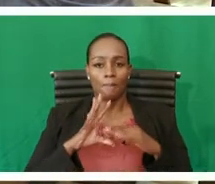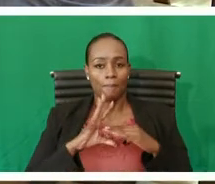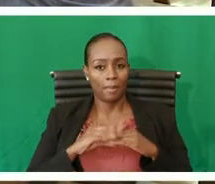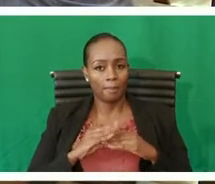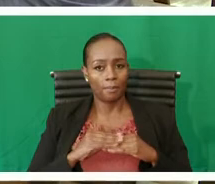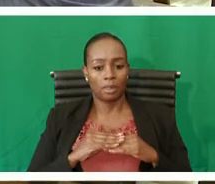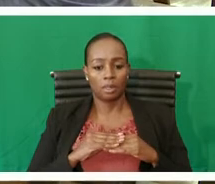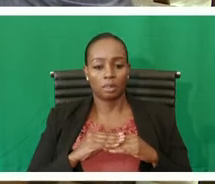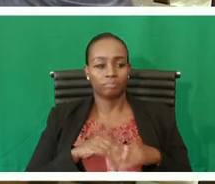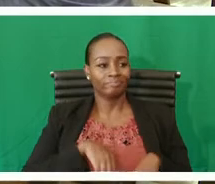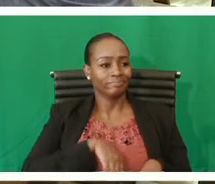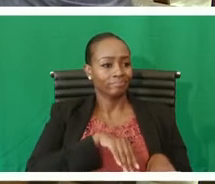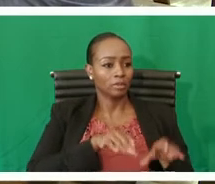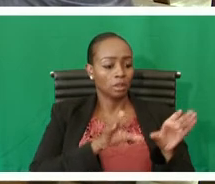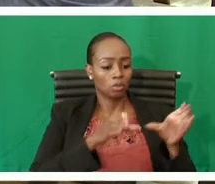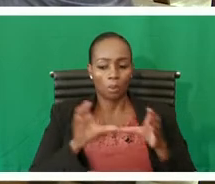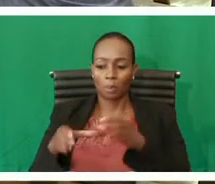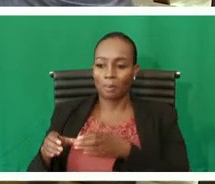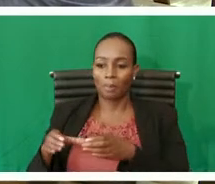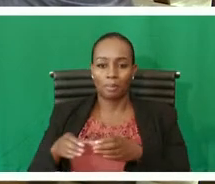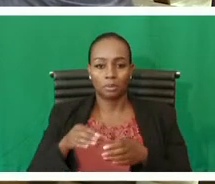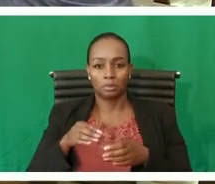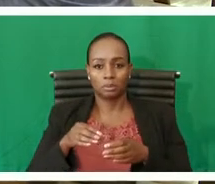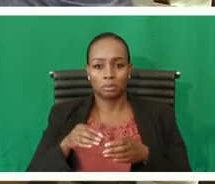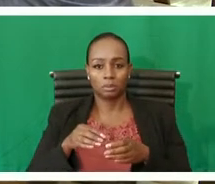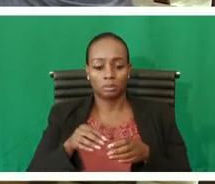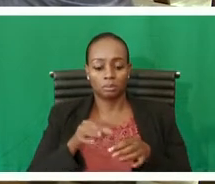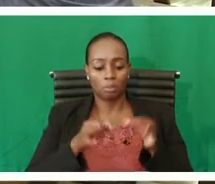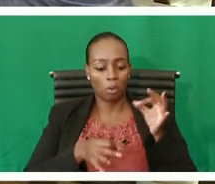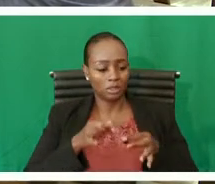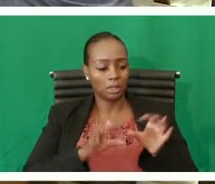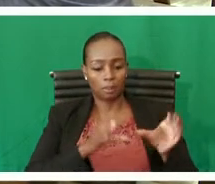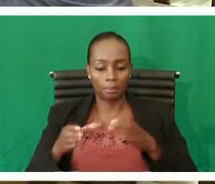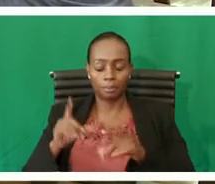oppositions and everybody. Let's fight to stop this thing. This thing cannot be right.